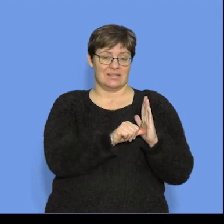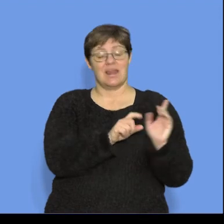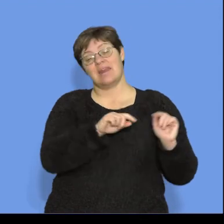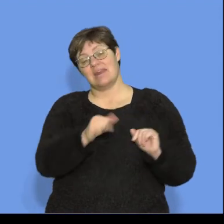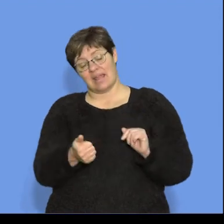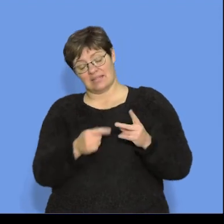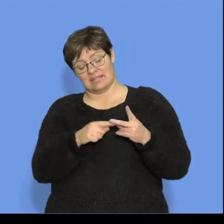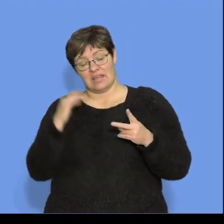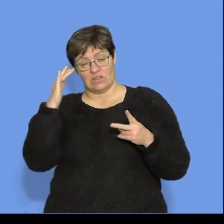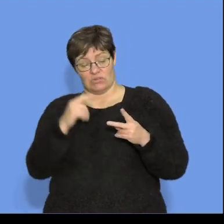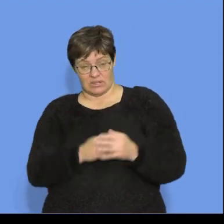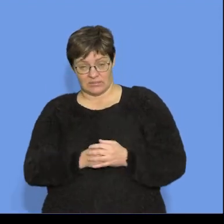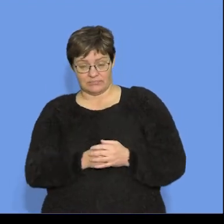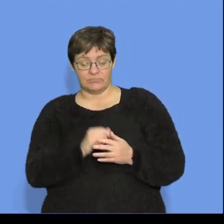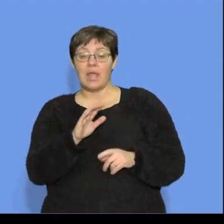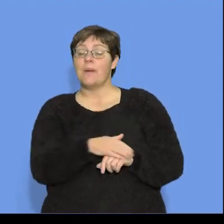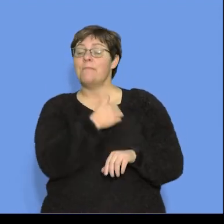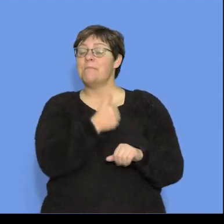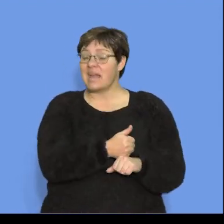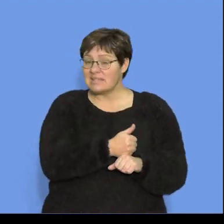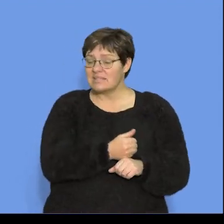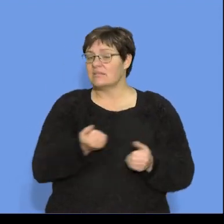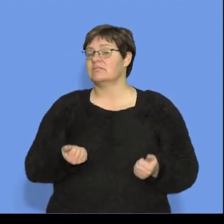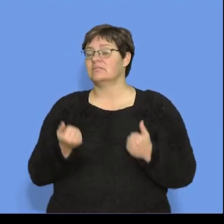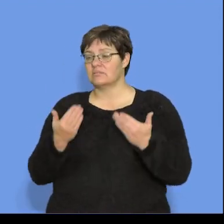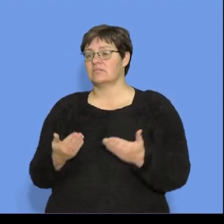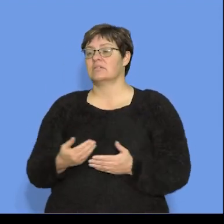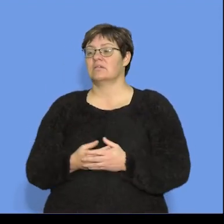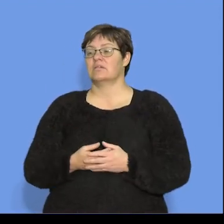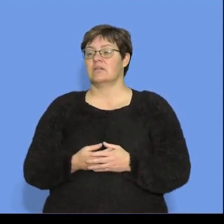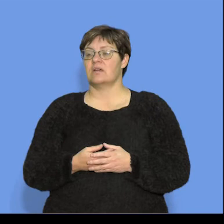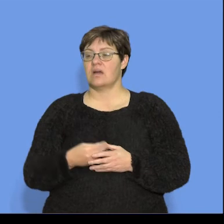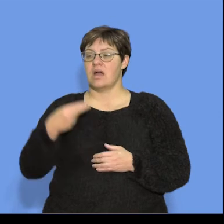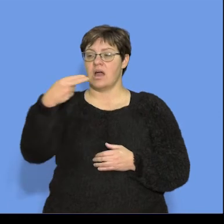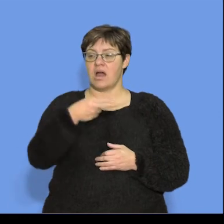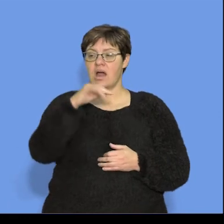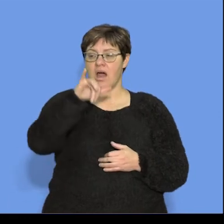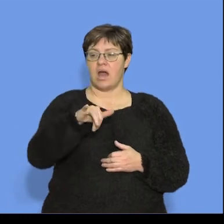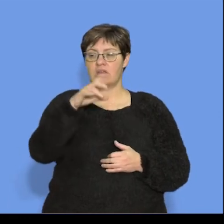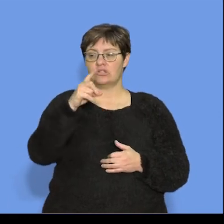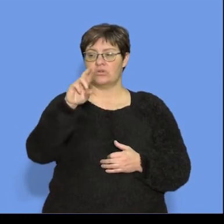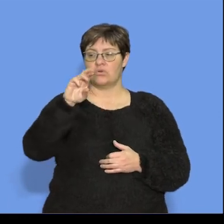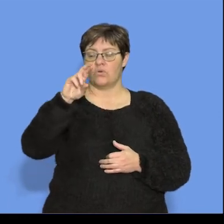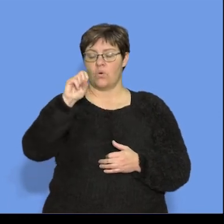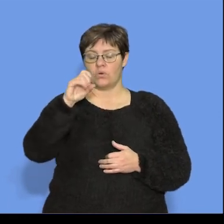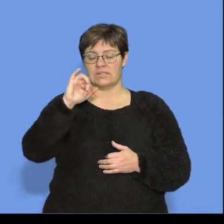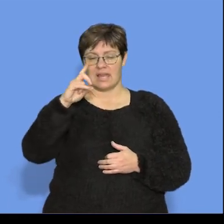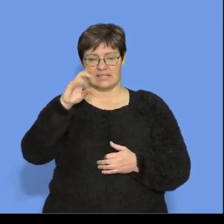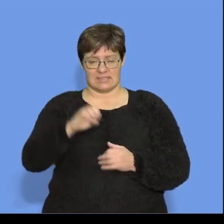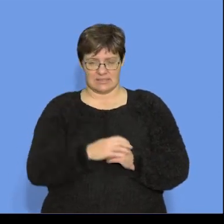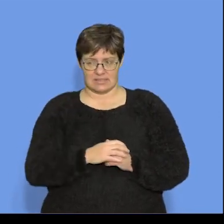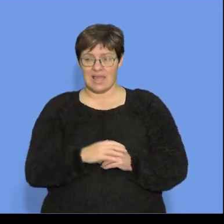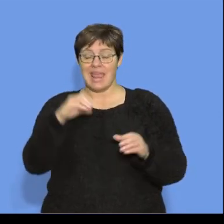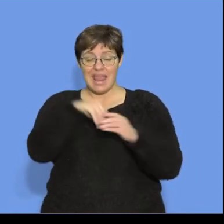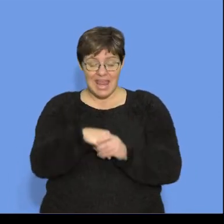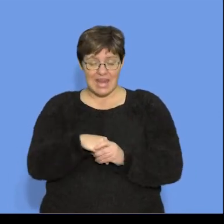theory. The bases produce hydroxide ions. That's OH-. In aqueous,